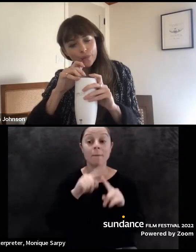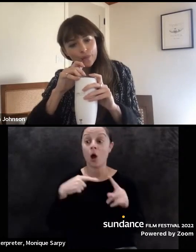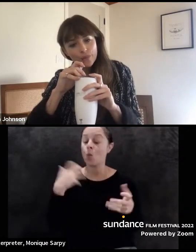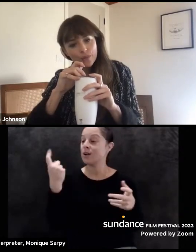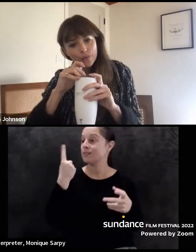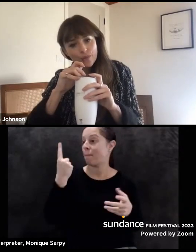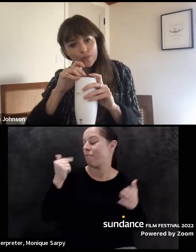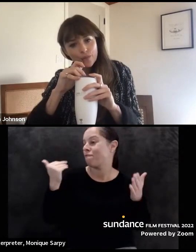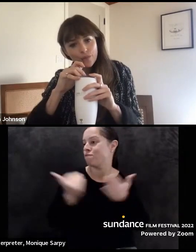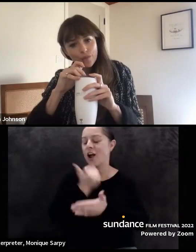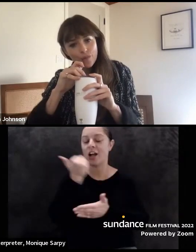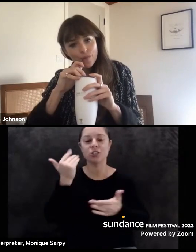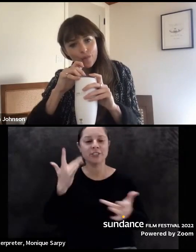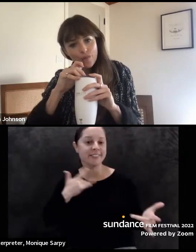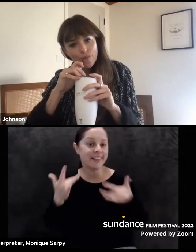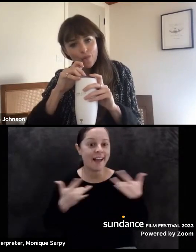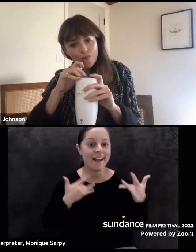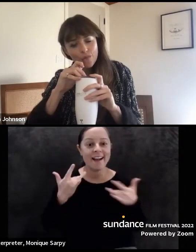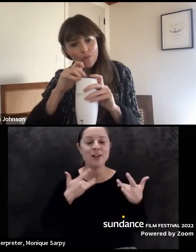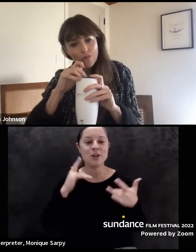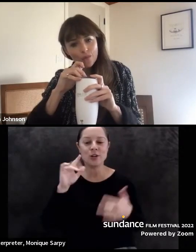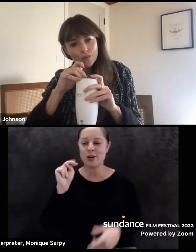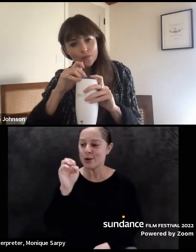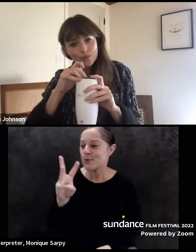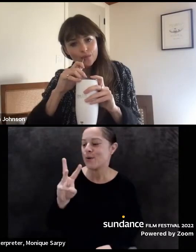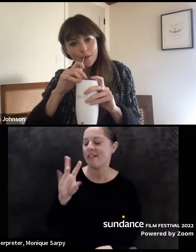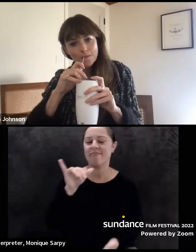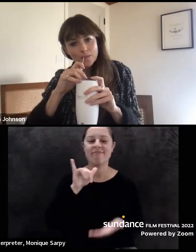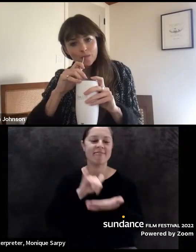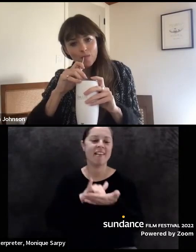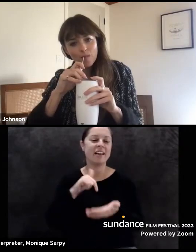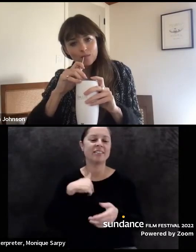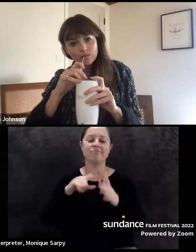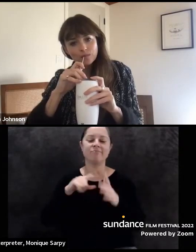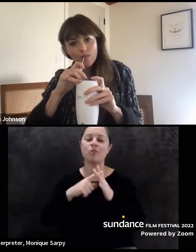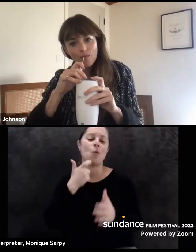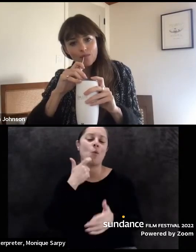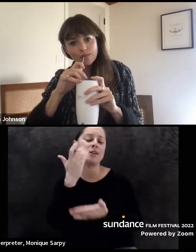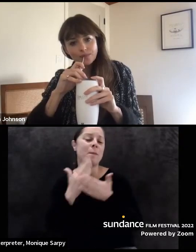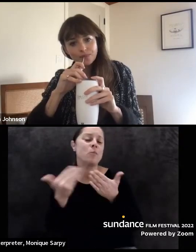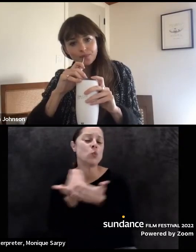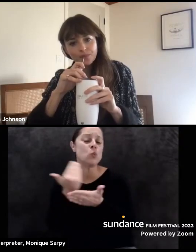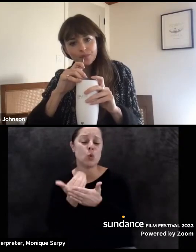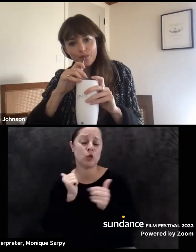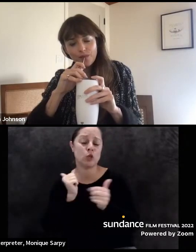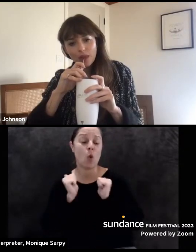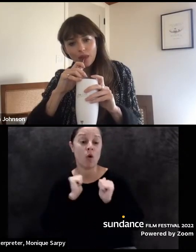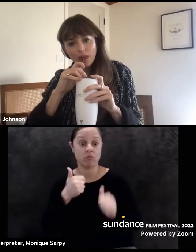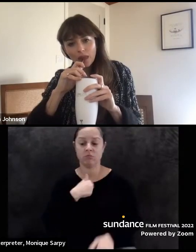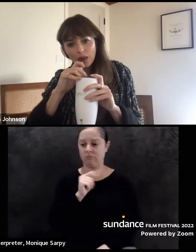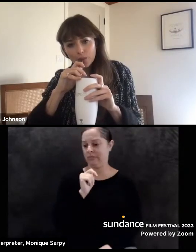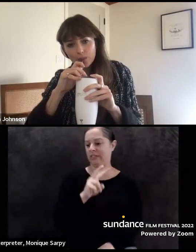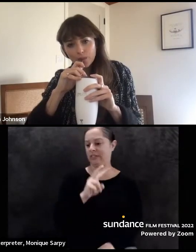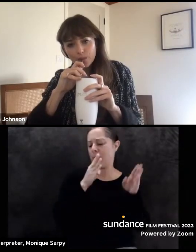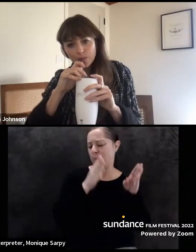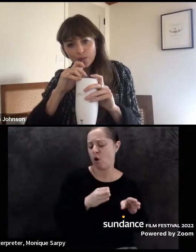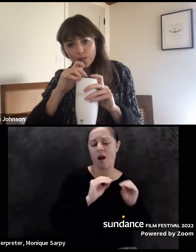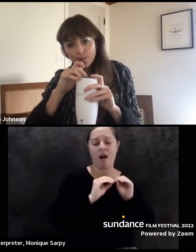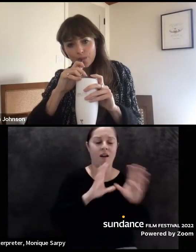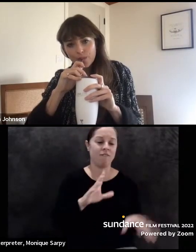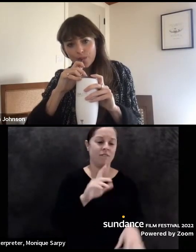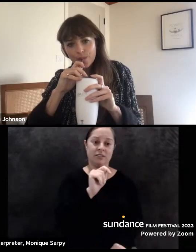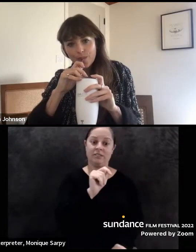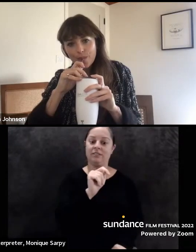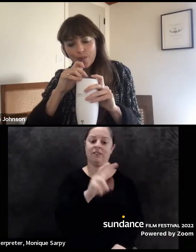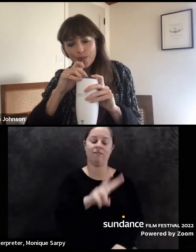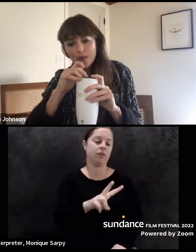something exciting, something, new, then that's when I would go to some of these newer shows. But I'm a TV person. Obviously, I think television has been incredible